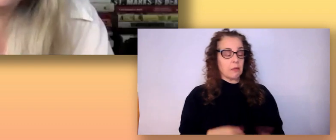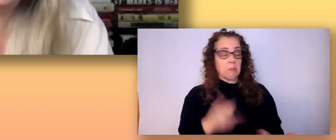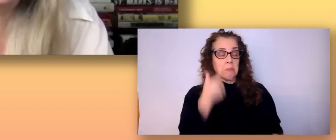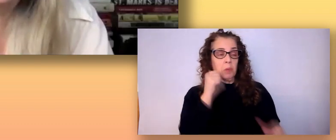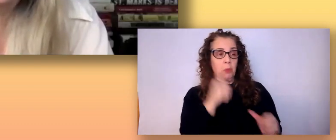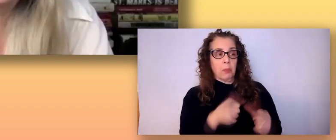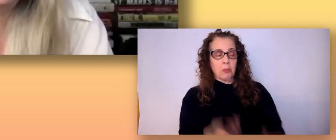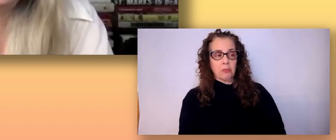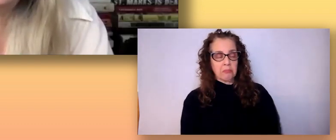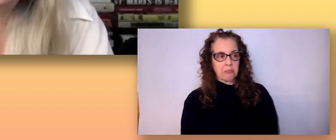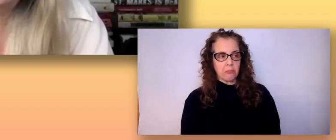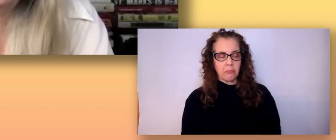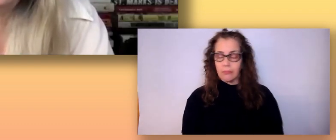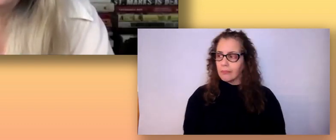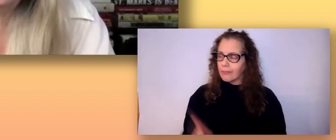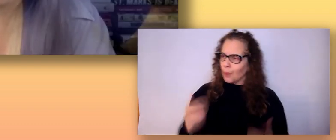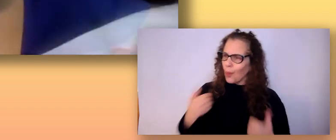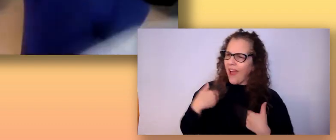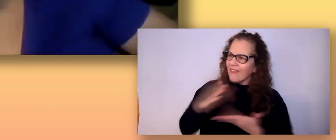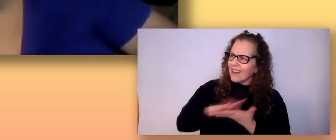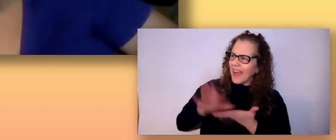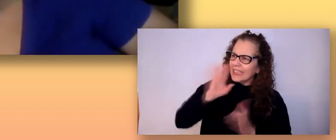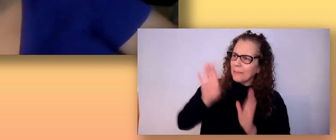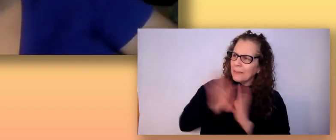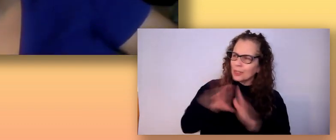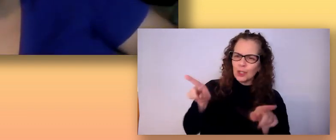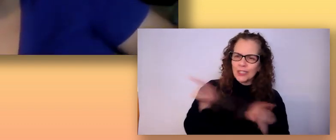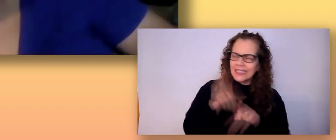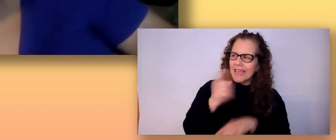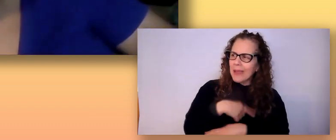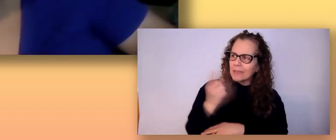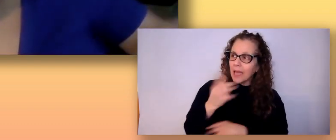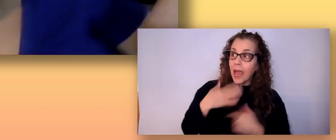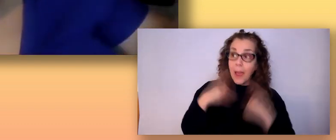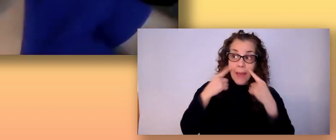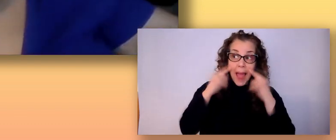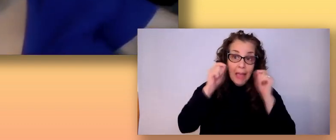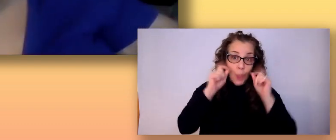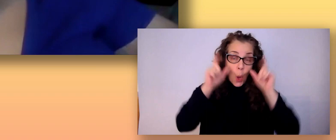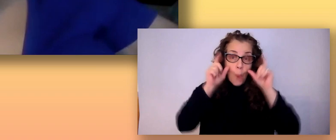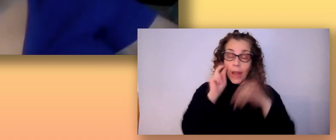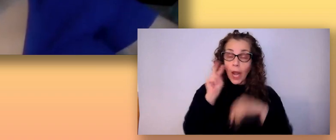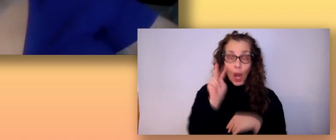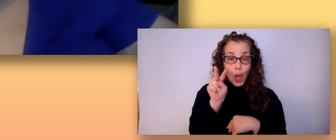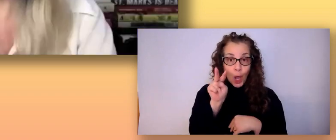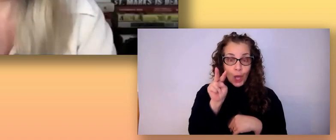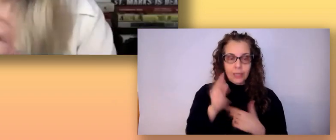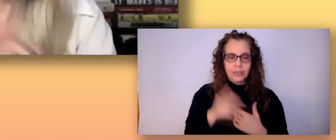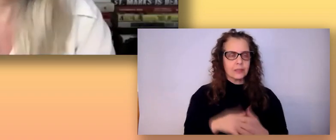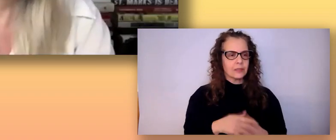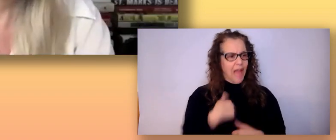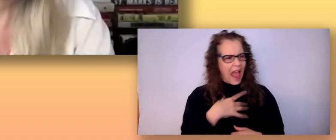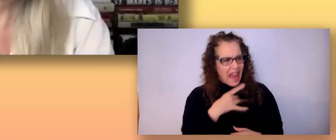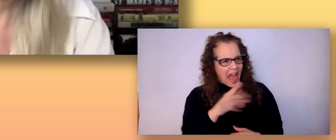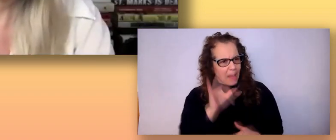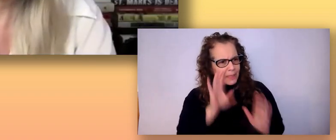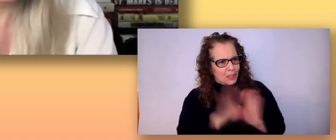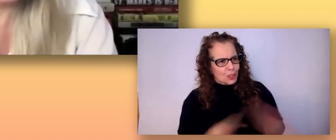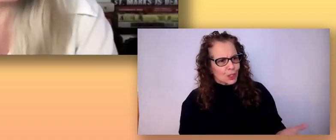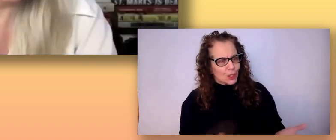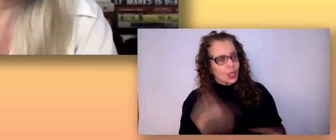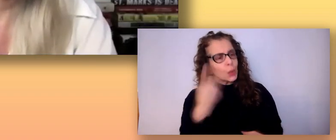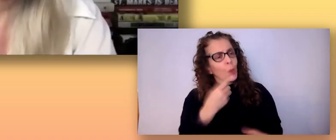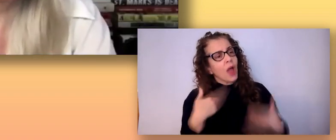remember. We have the nice one from the same day in the album, the one where my eyes are both open and looking at the camera. I like it. You